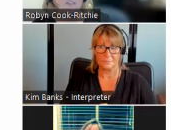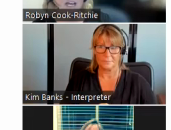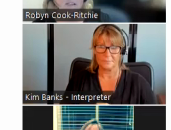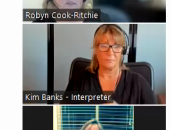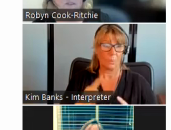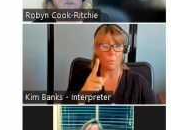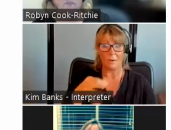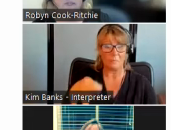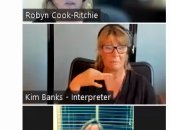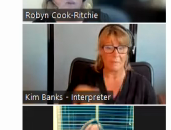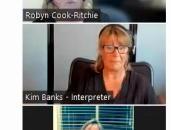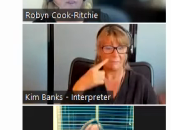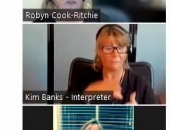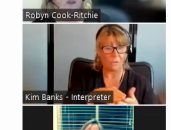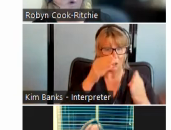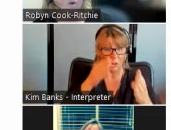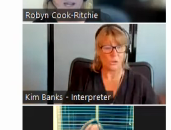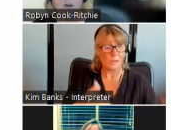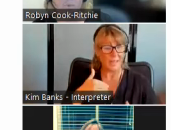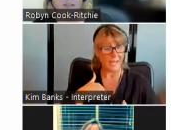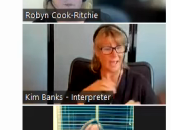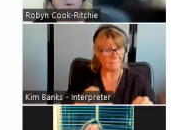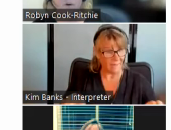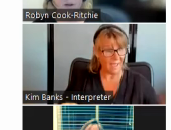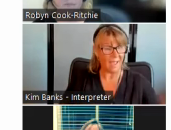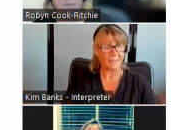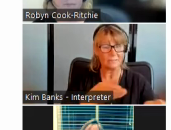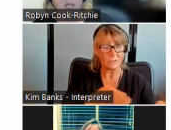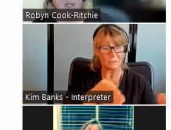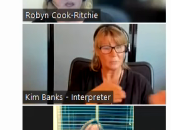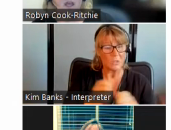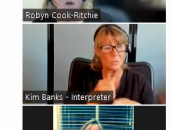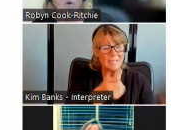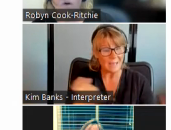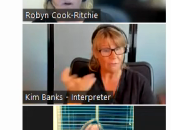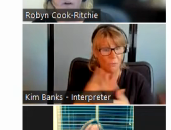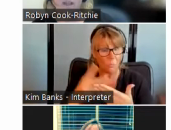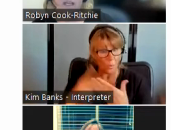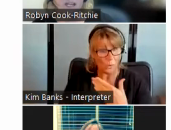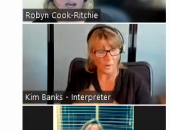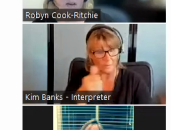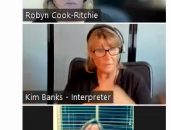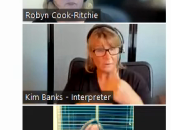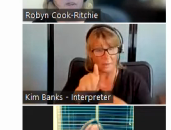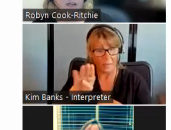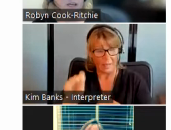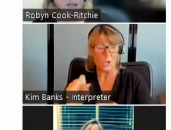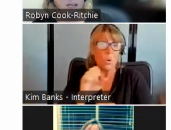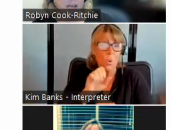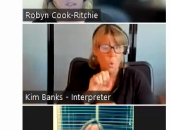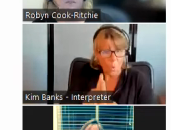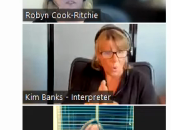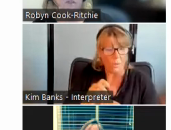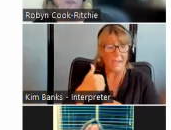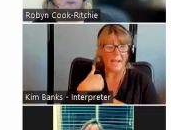can have an active service plan with more than one LBS program, or they can have